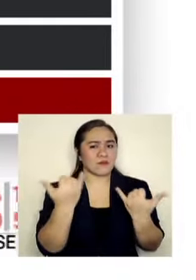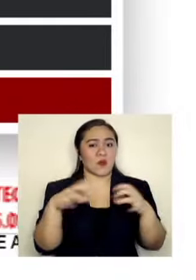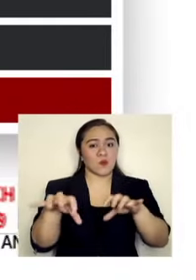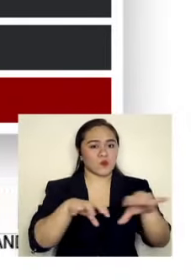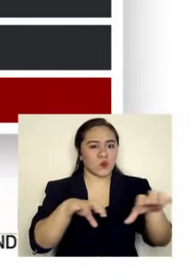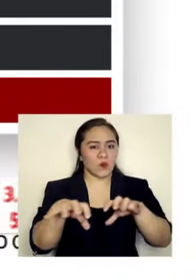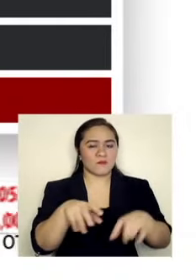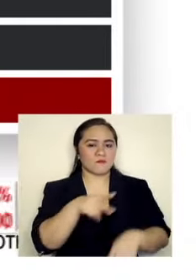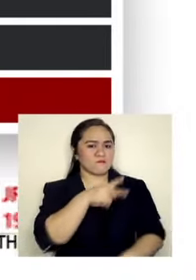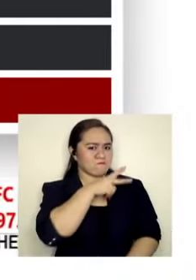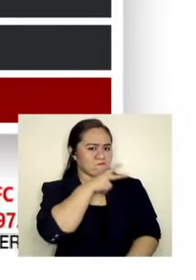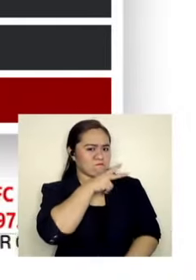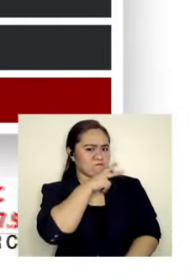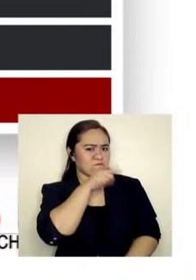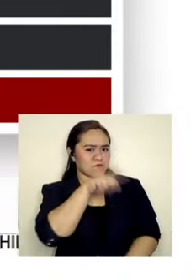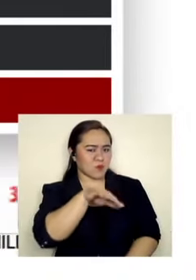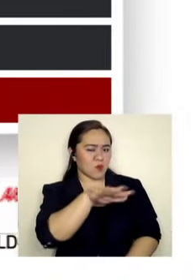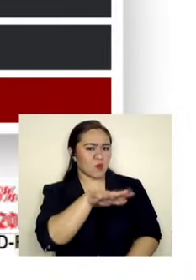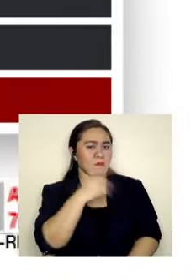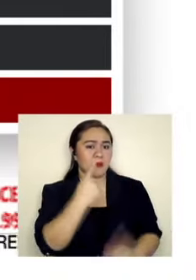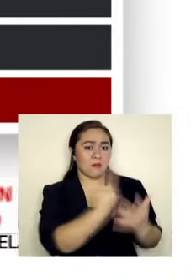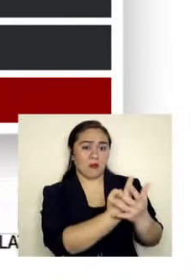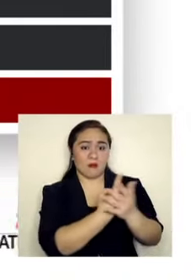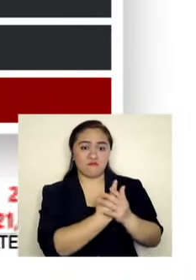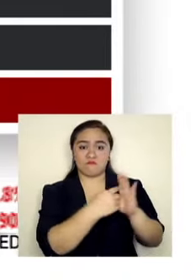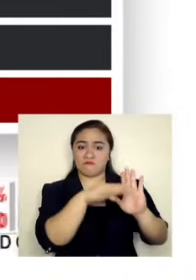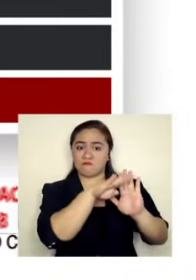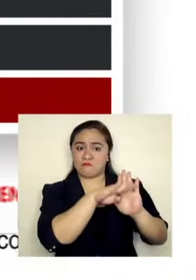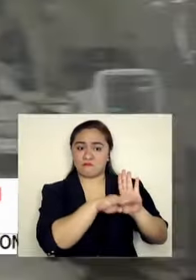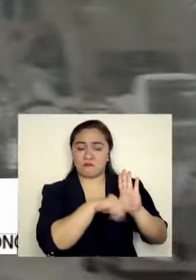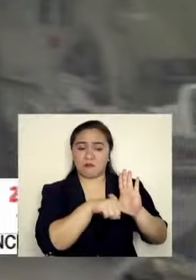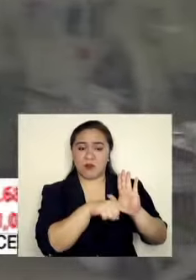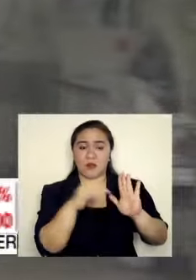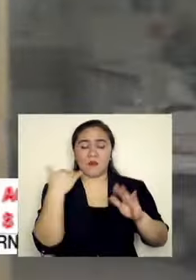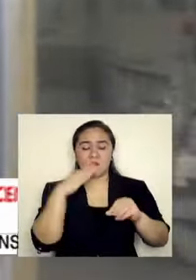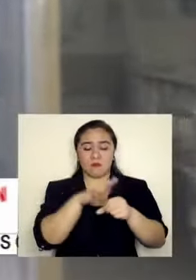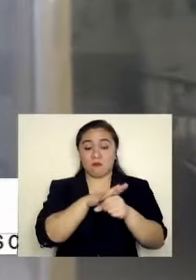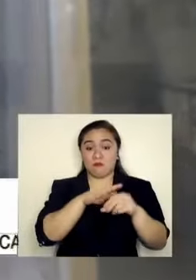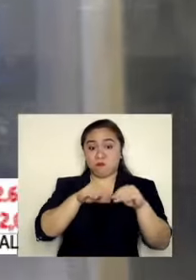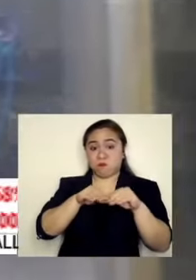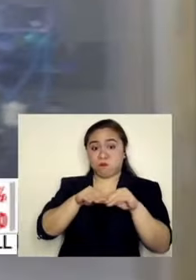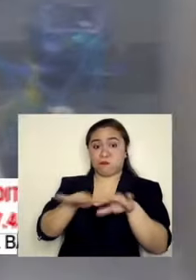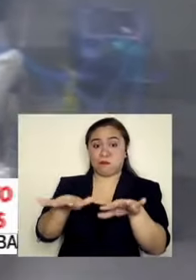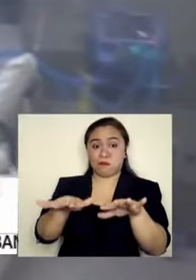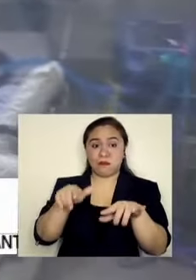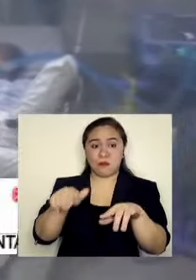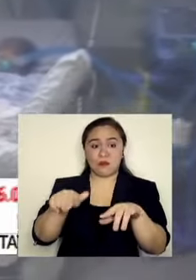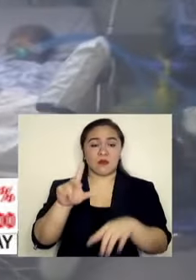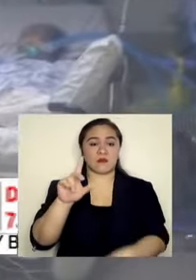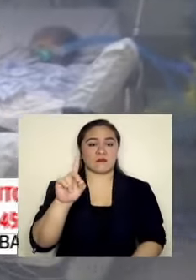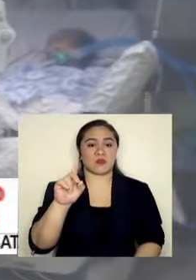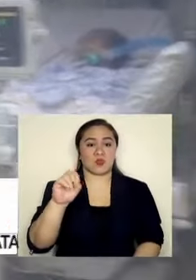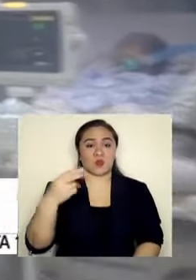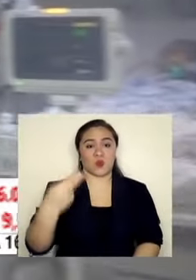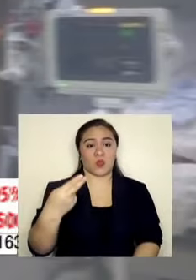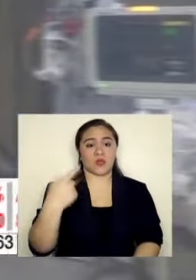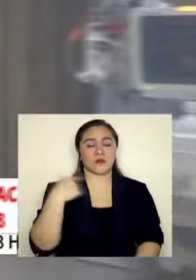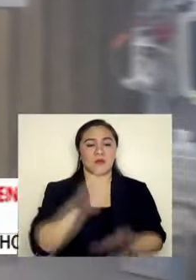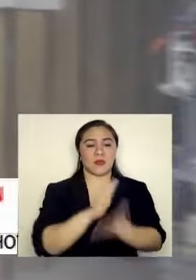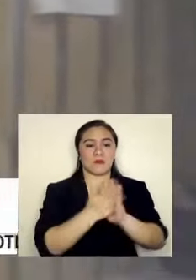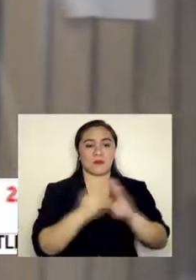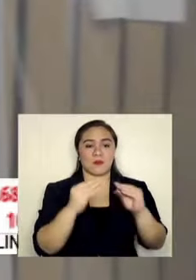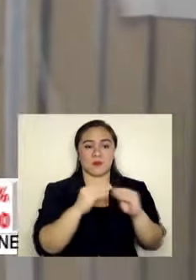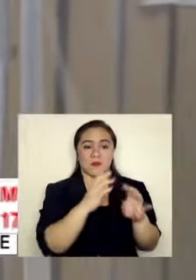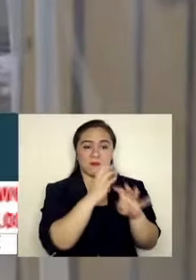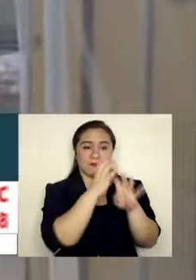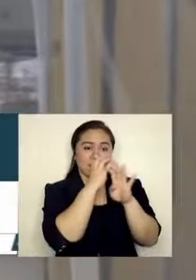suspects breaches in quarantine protocols led to the local transmissions. The DOH adds stringent measures are being